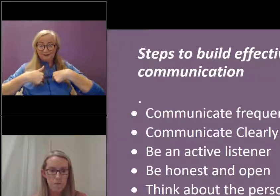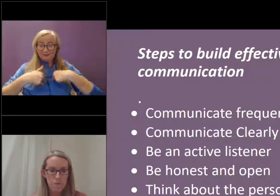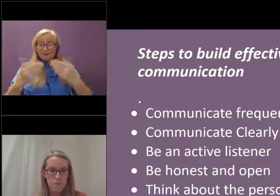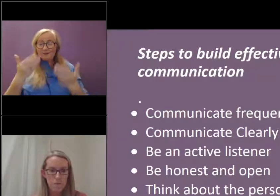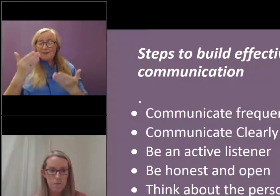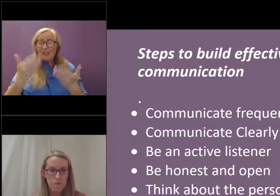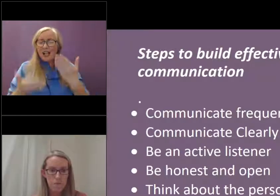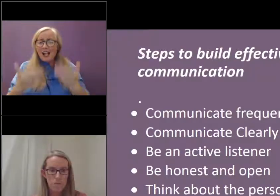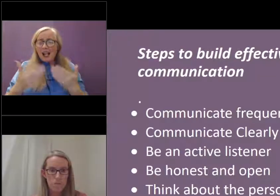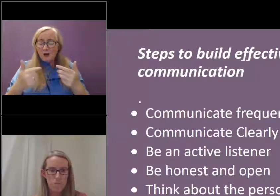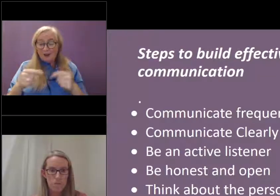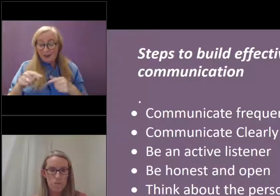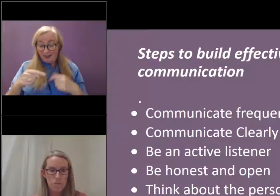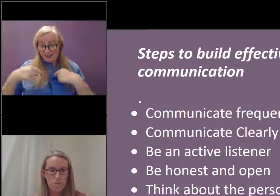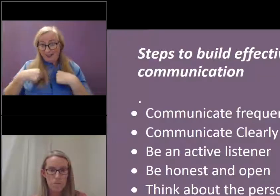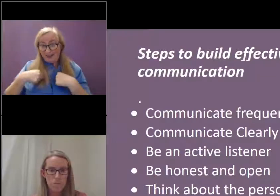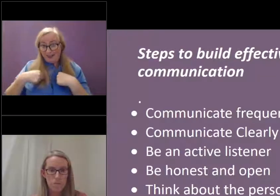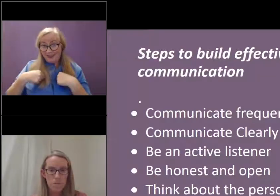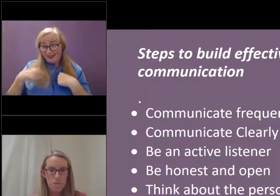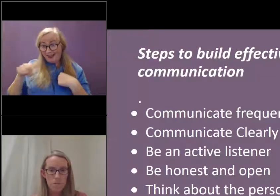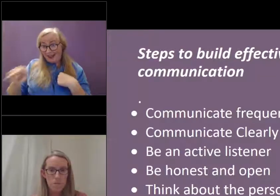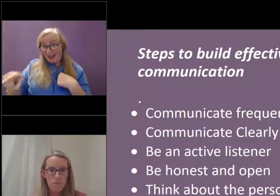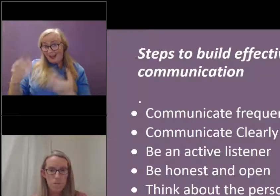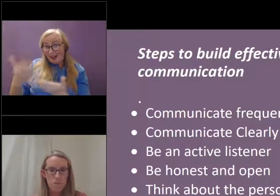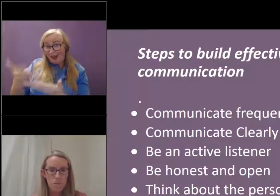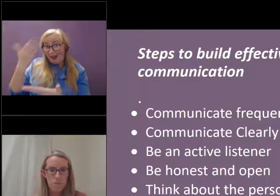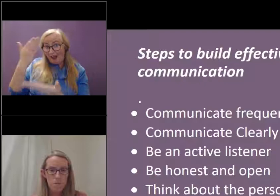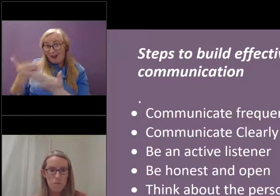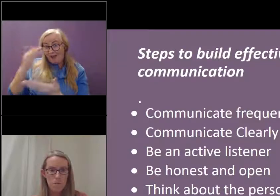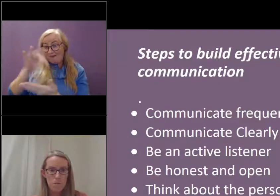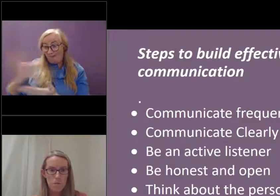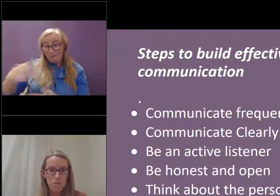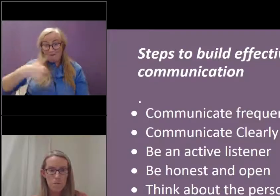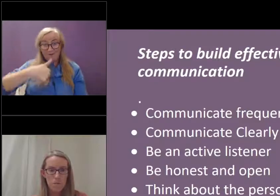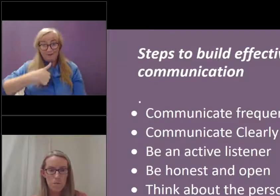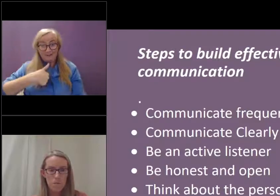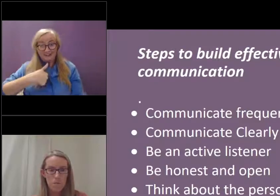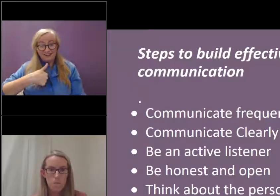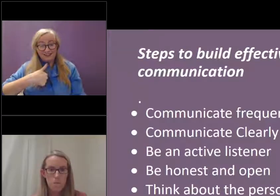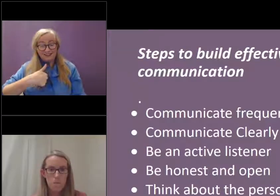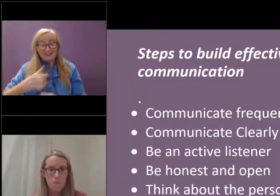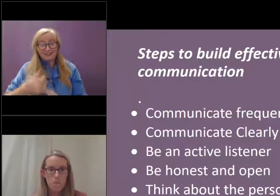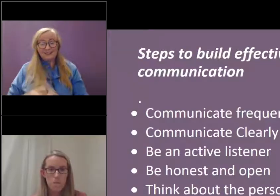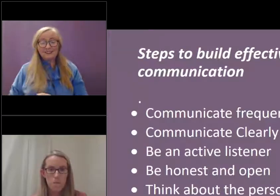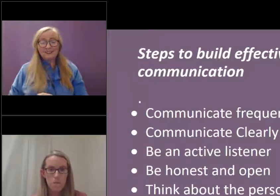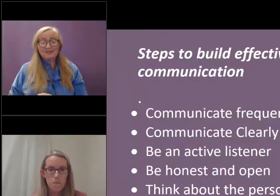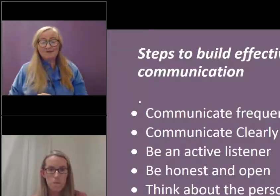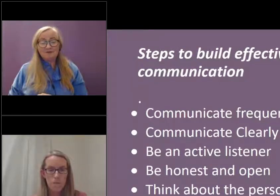young person might be learning off that as well. So